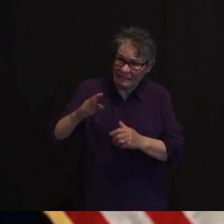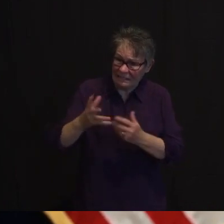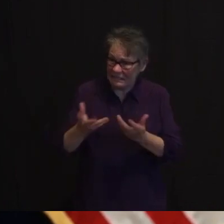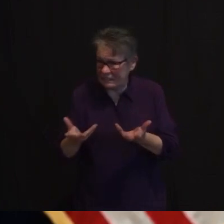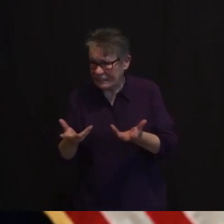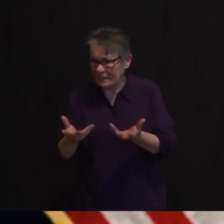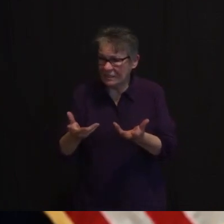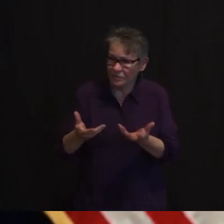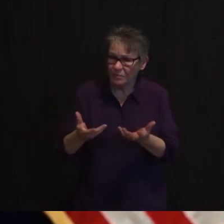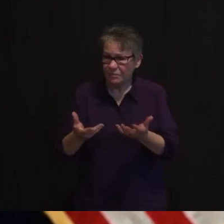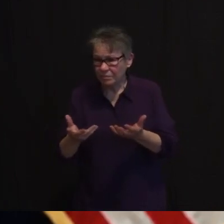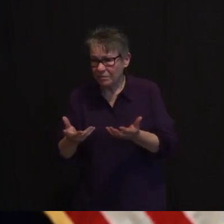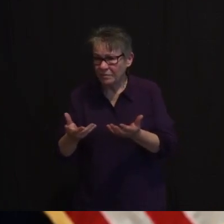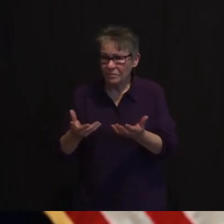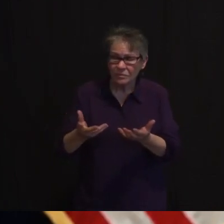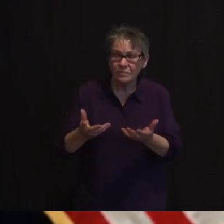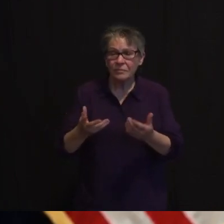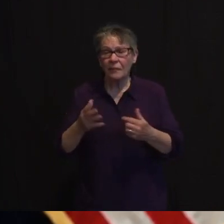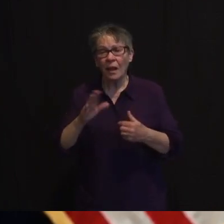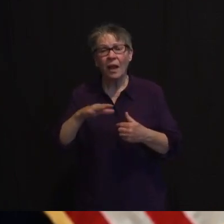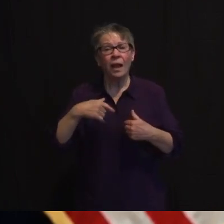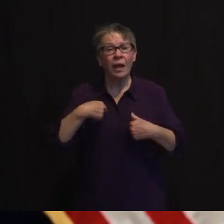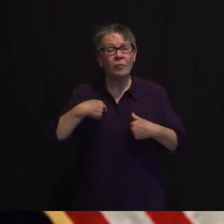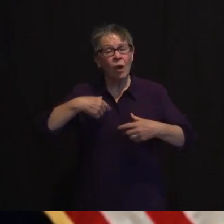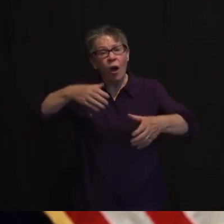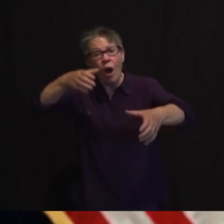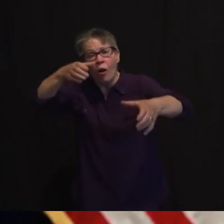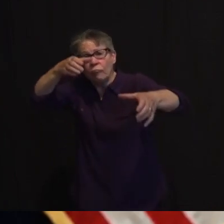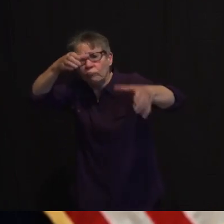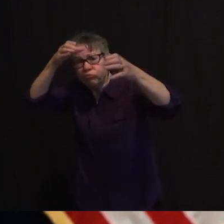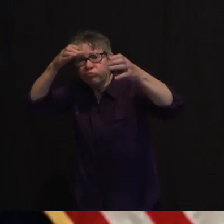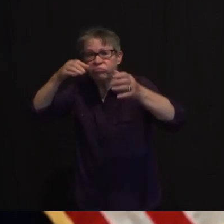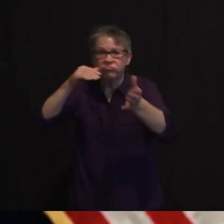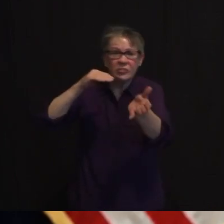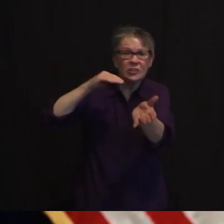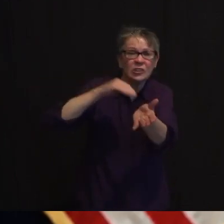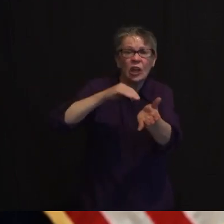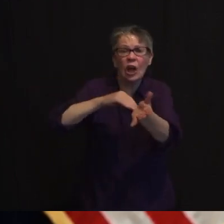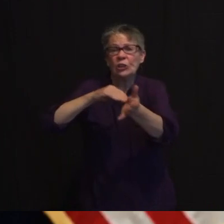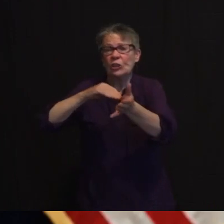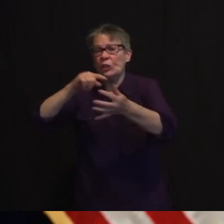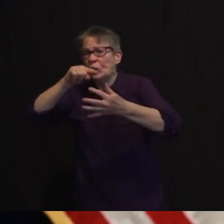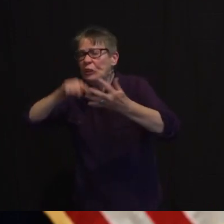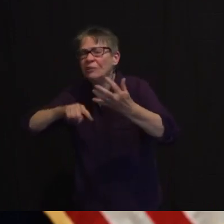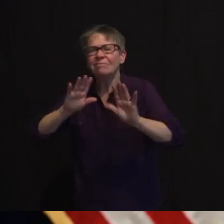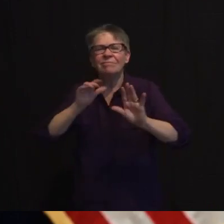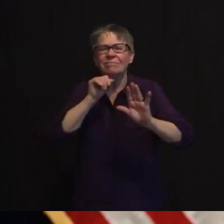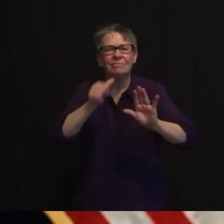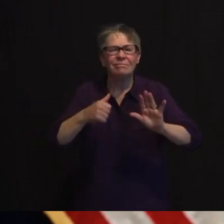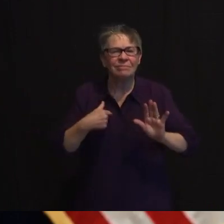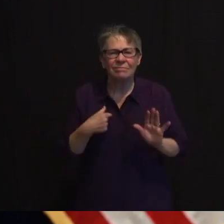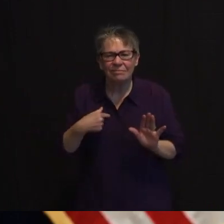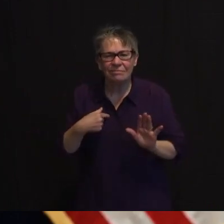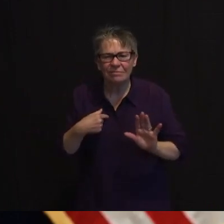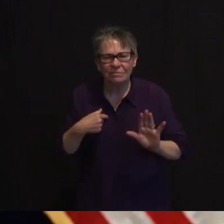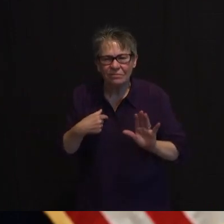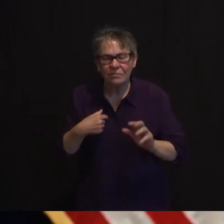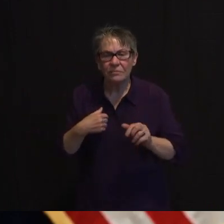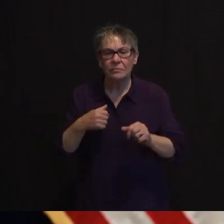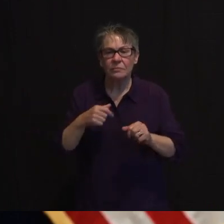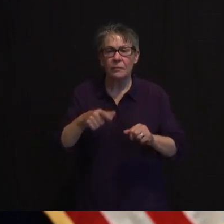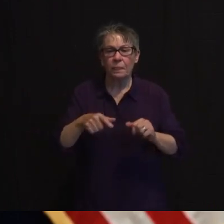non-medical expert here, so take this with a grain of salt, which is why I use the number 36,000. The model that I would say that I would look to more than the